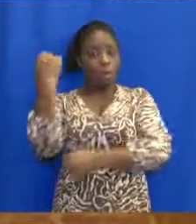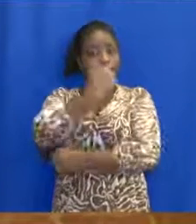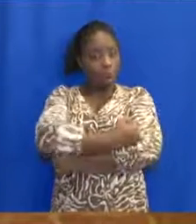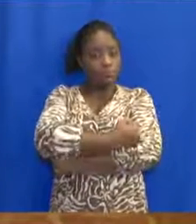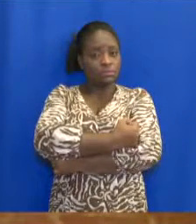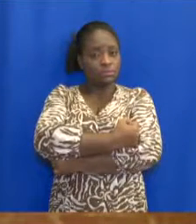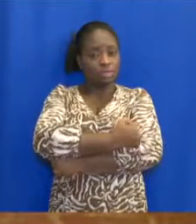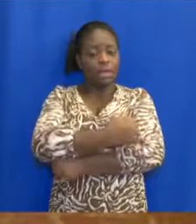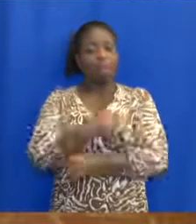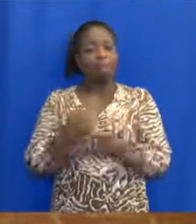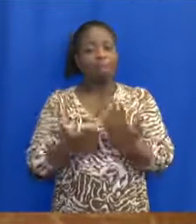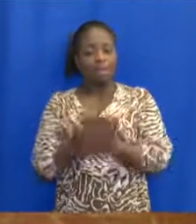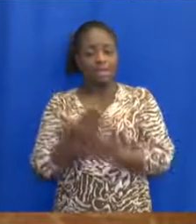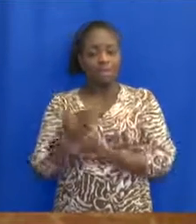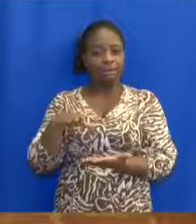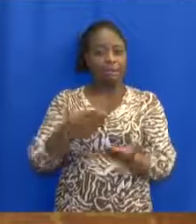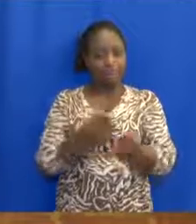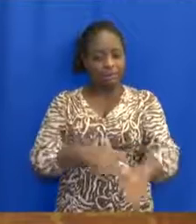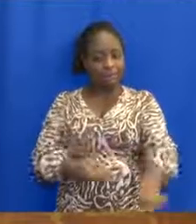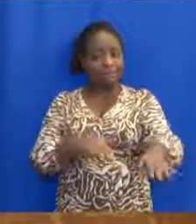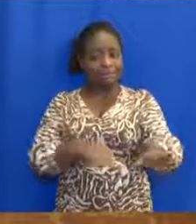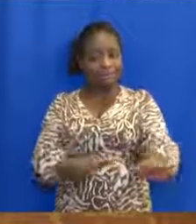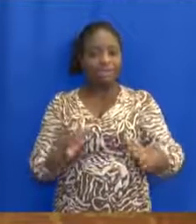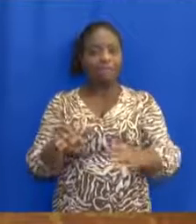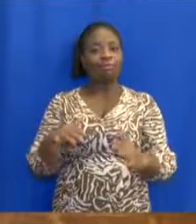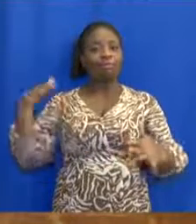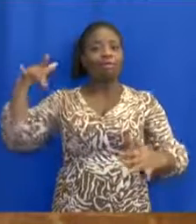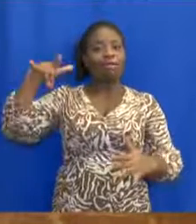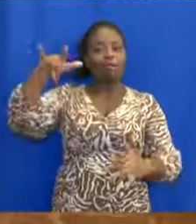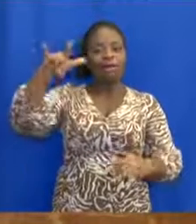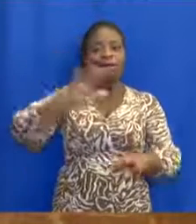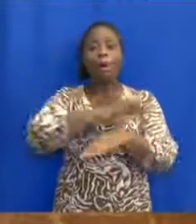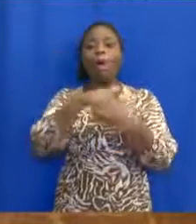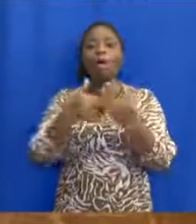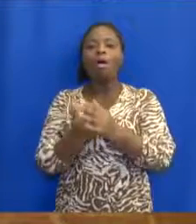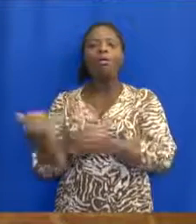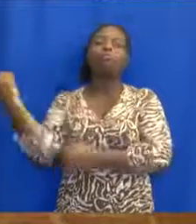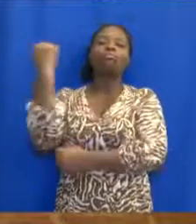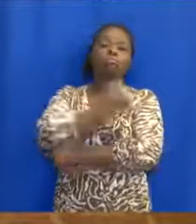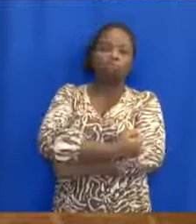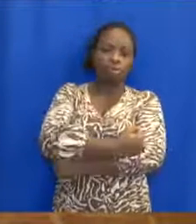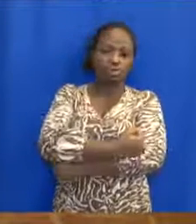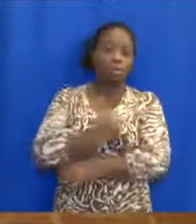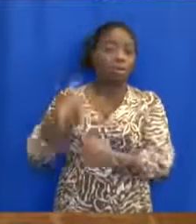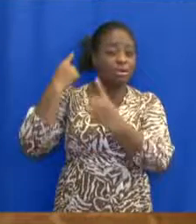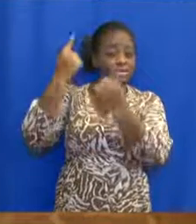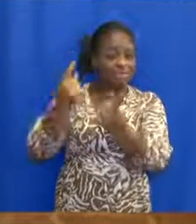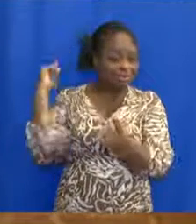borders, by air, land, and sea, remain closed until further notice for human